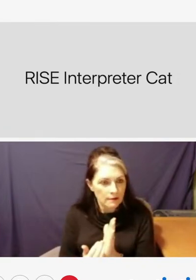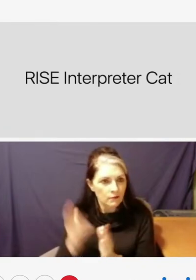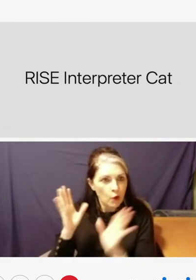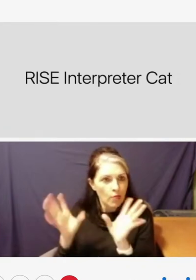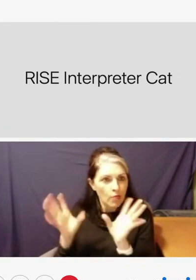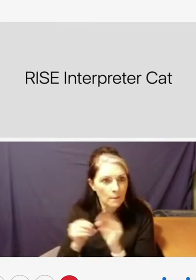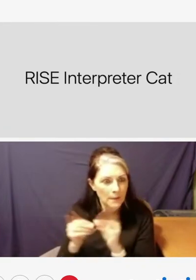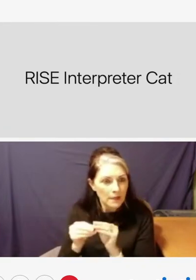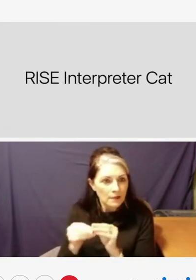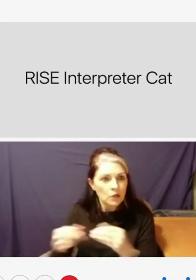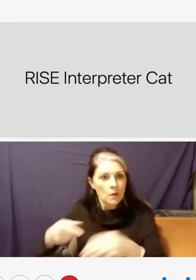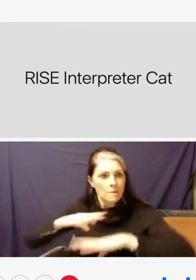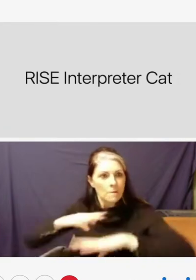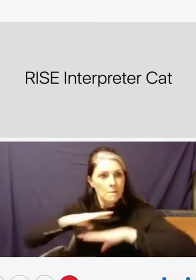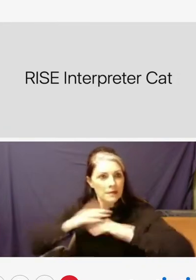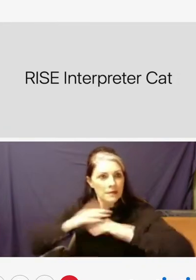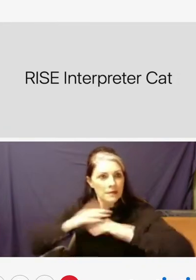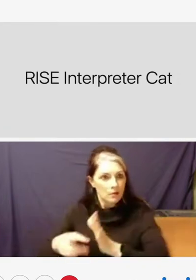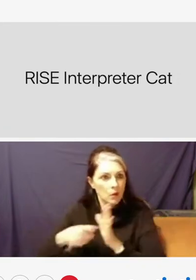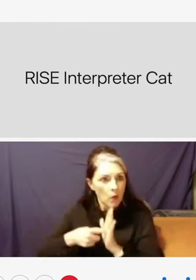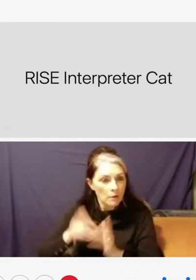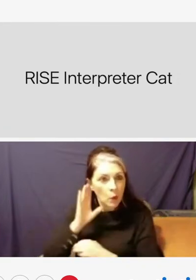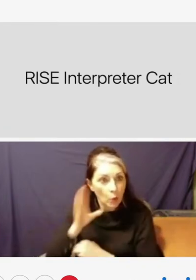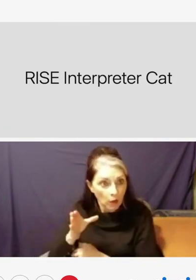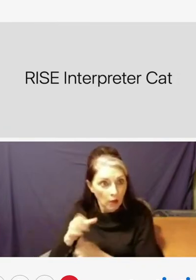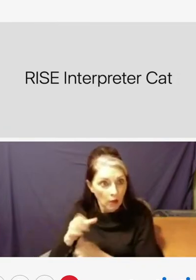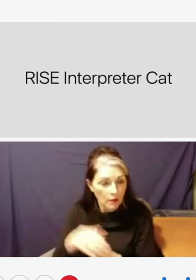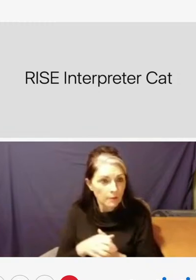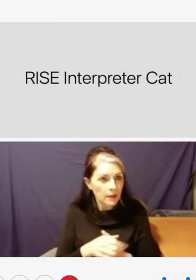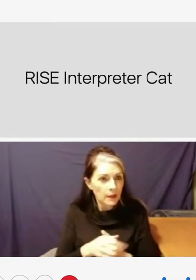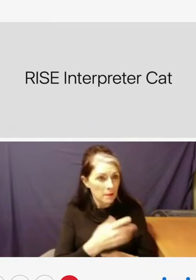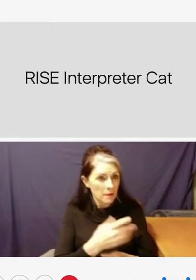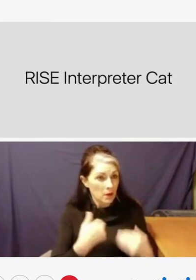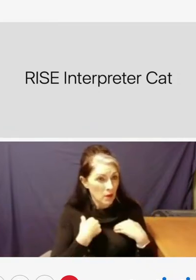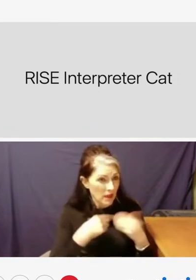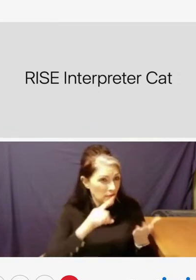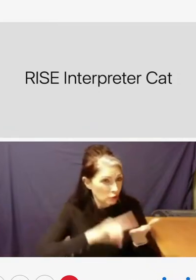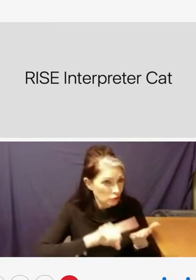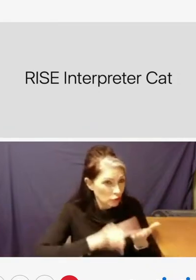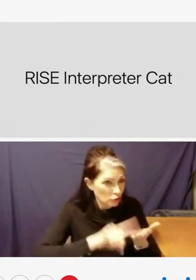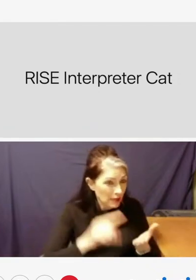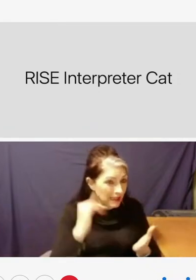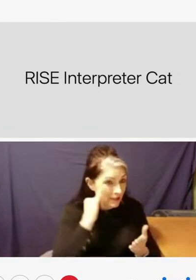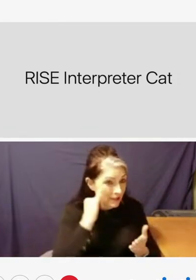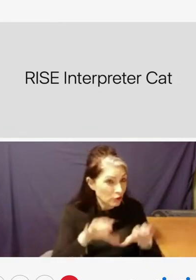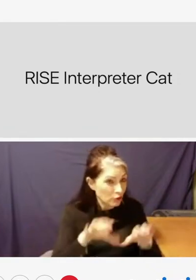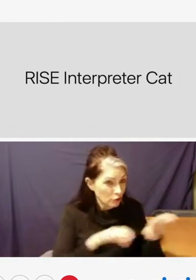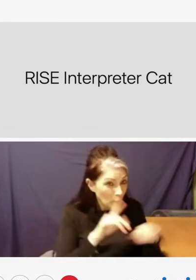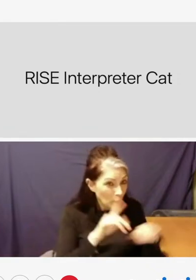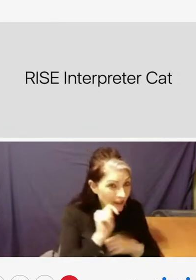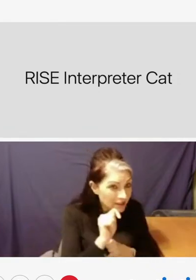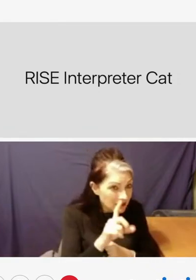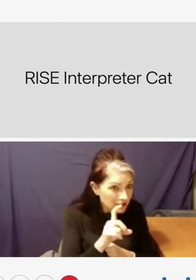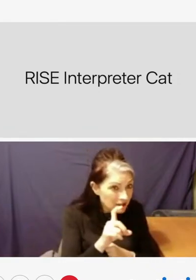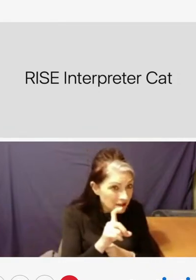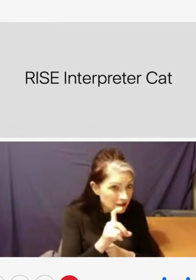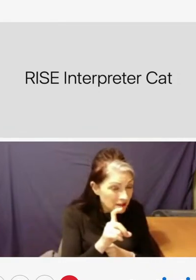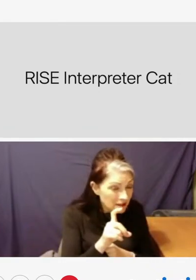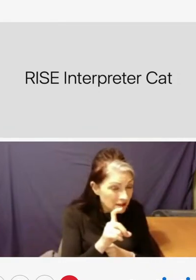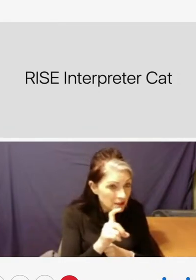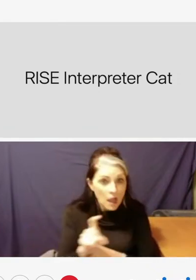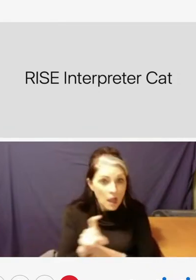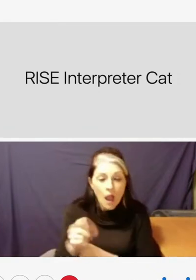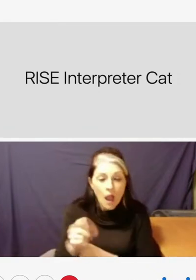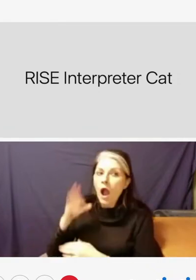requirement and uh but we haven't checked to see if they're actually doing it I I will check with my assistant